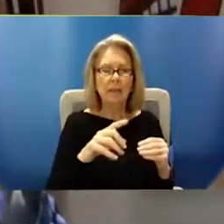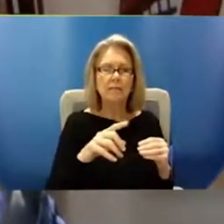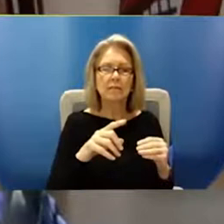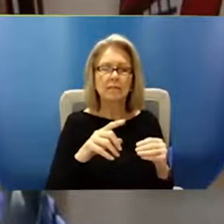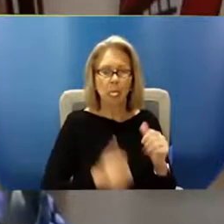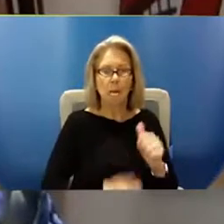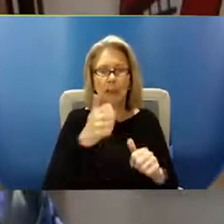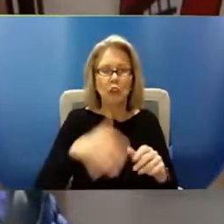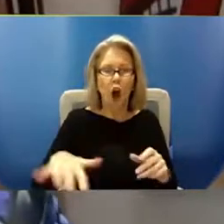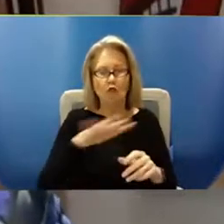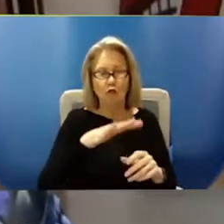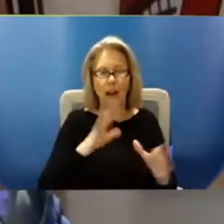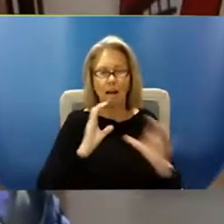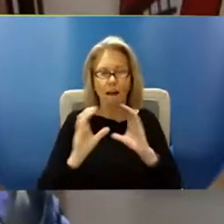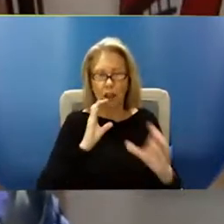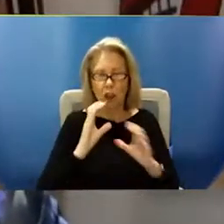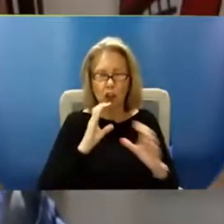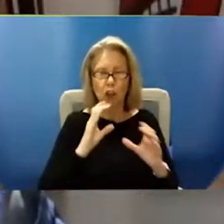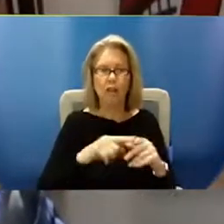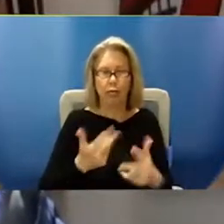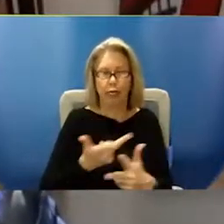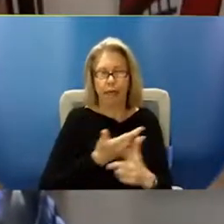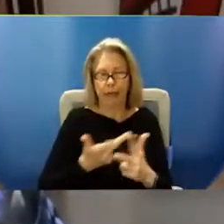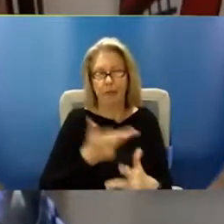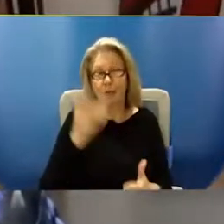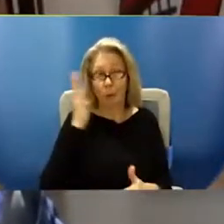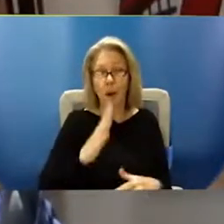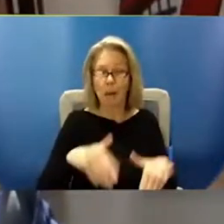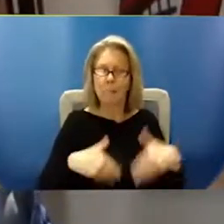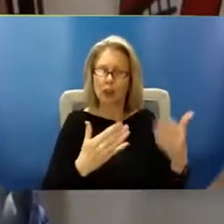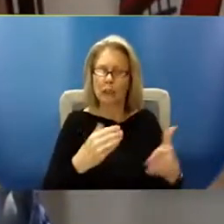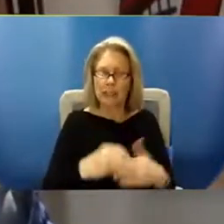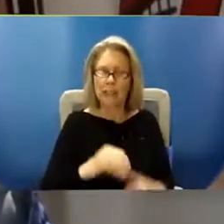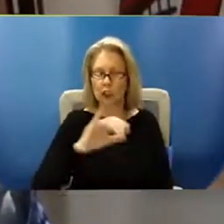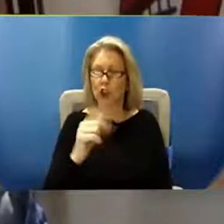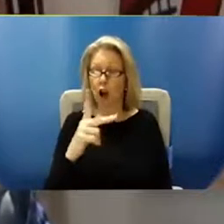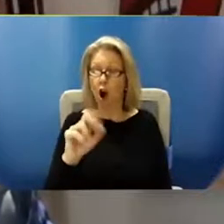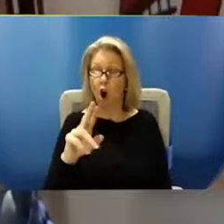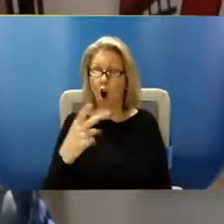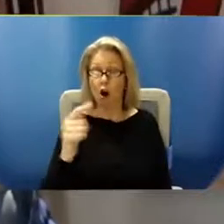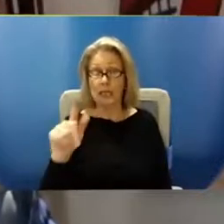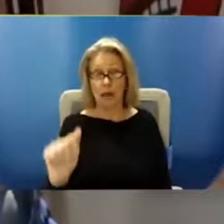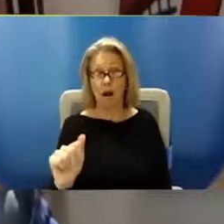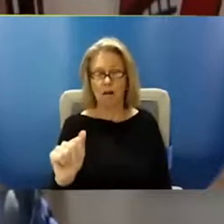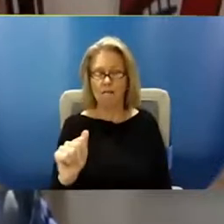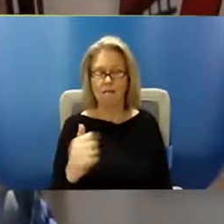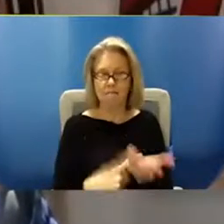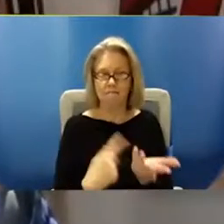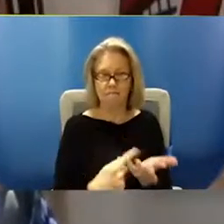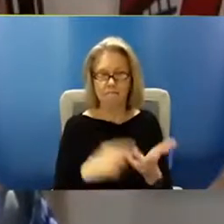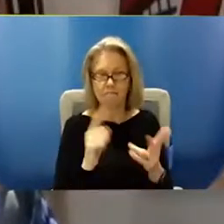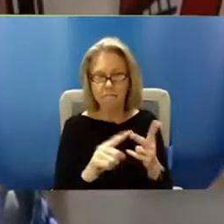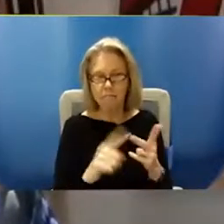Bezaida Ziregar will join in the conversation afterwards. The three of them representing Good School in Jakarta.